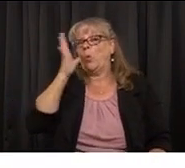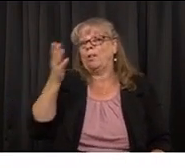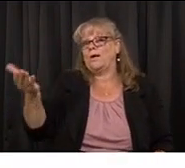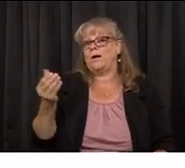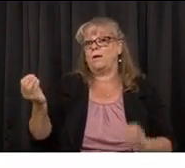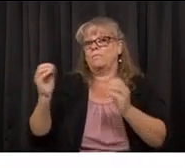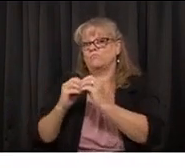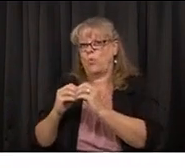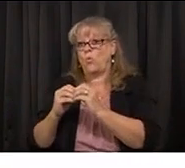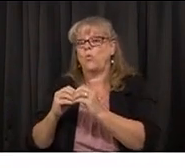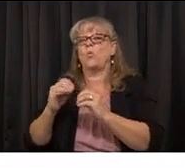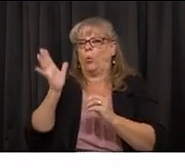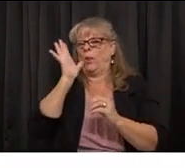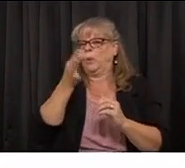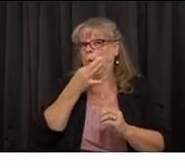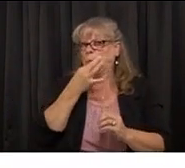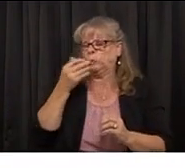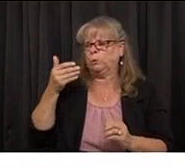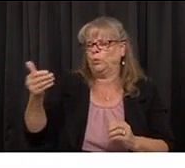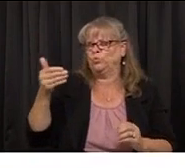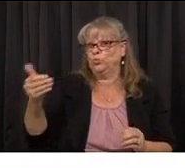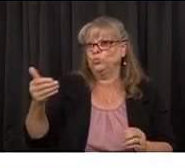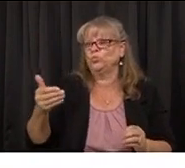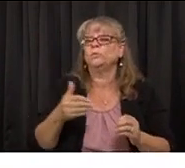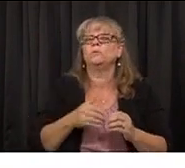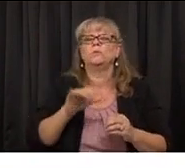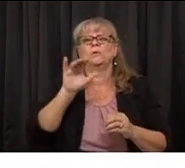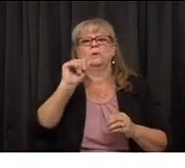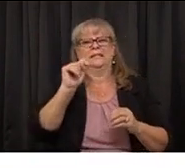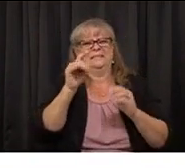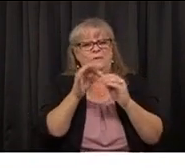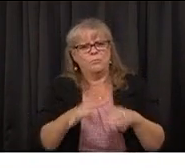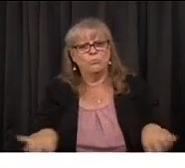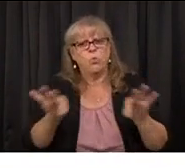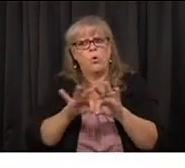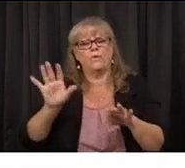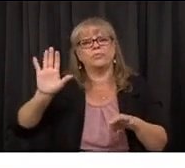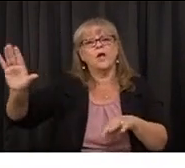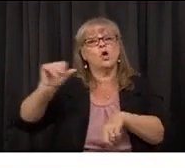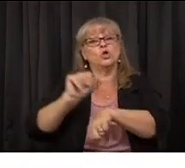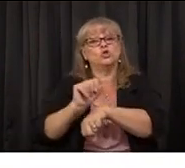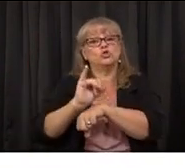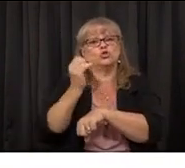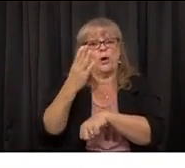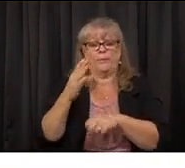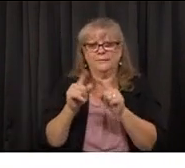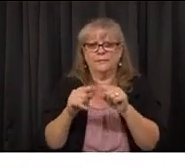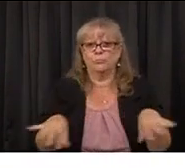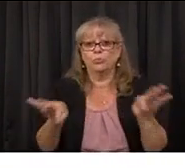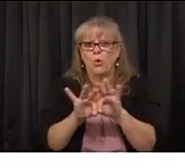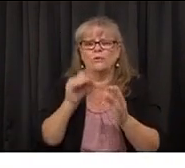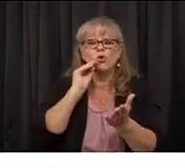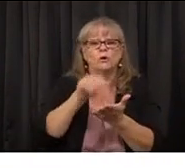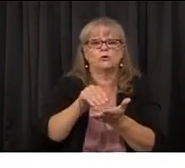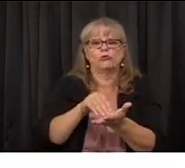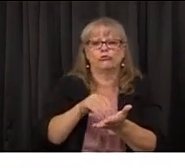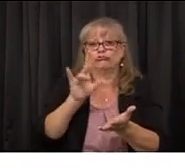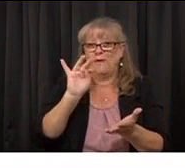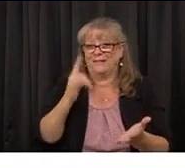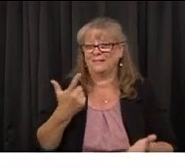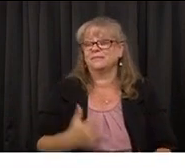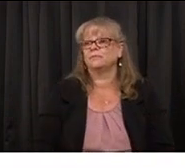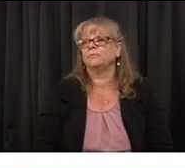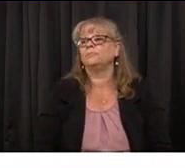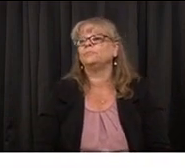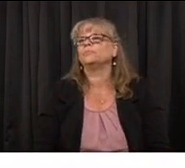days ahead. Very important piece of that work. Now, in addition to testing, in addition to tracing, another way to keep